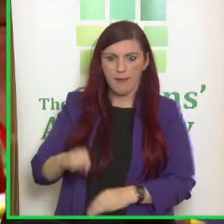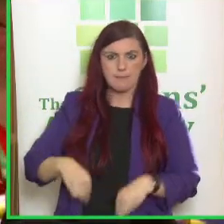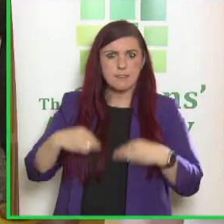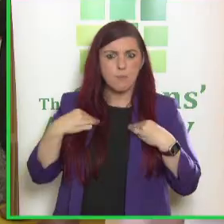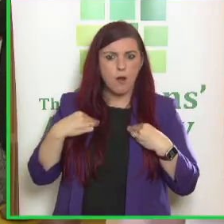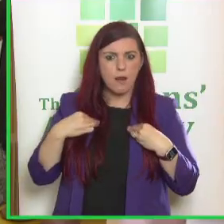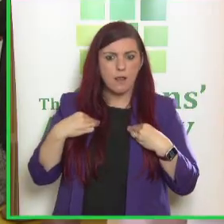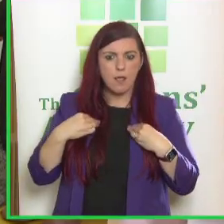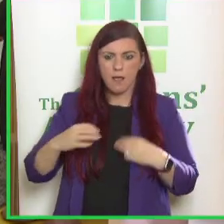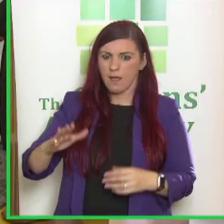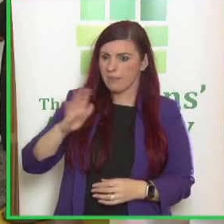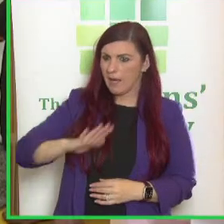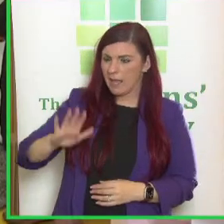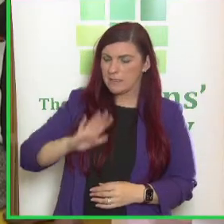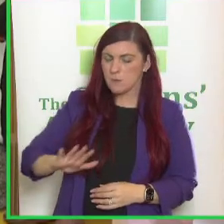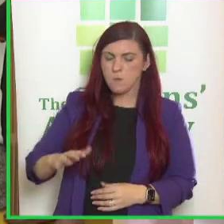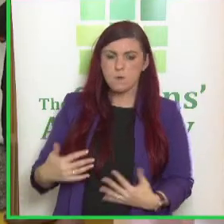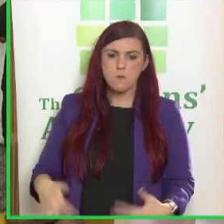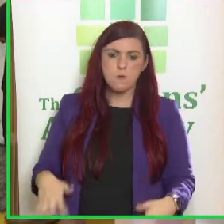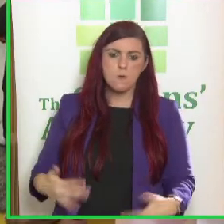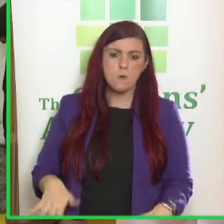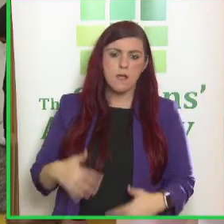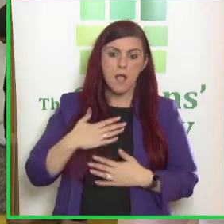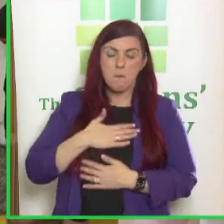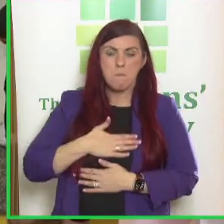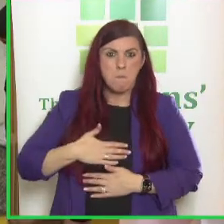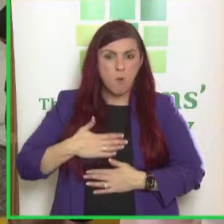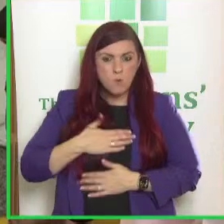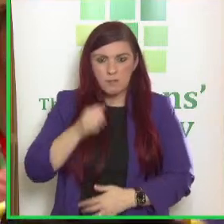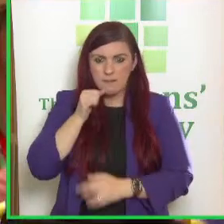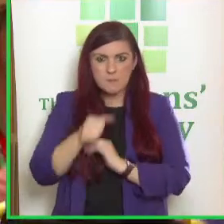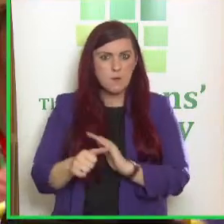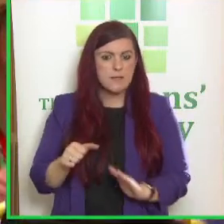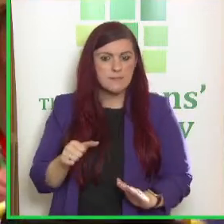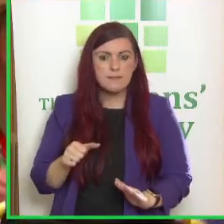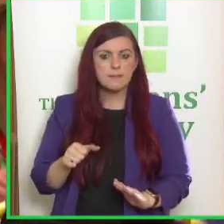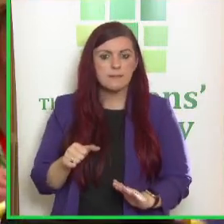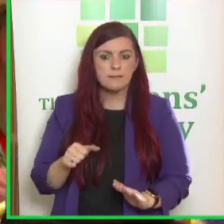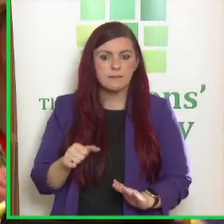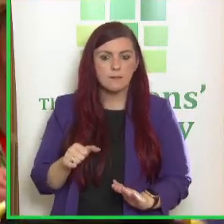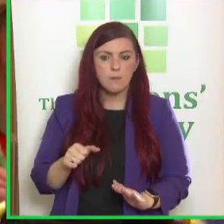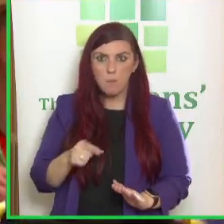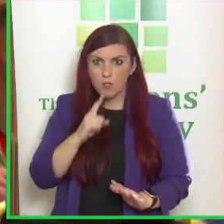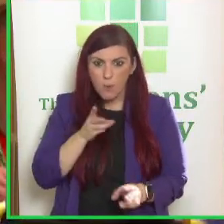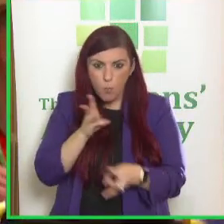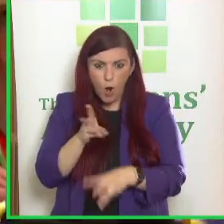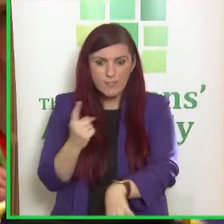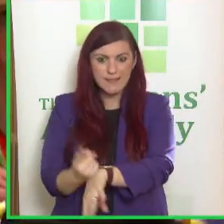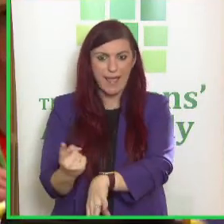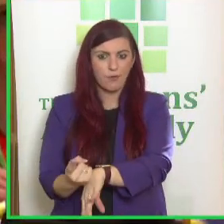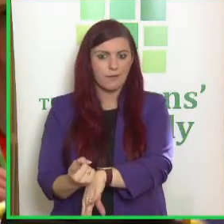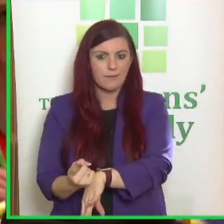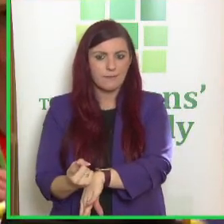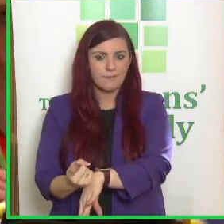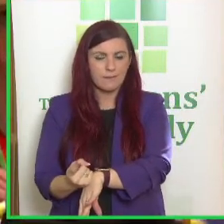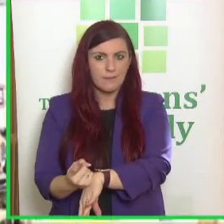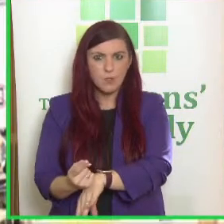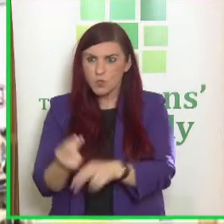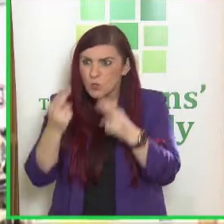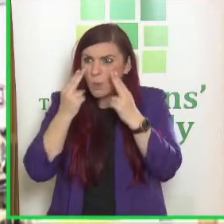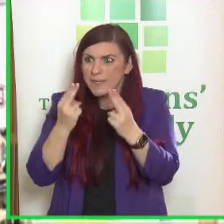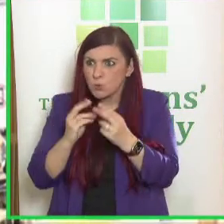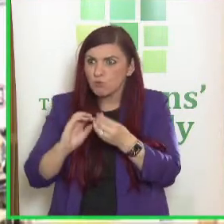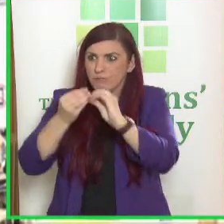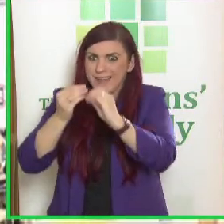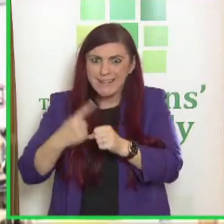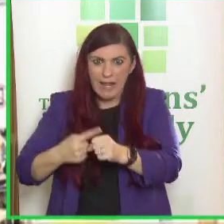ladies, and again, emotional, it actually works. And it doesn't need to be reinvented. So